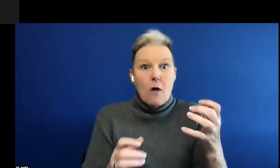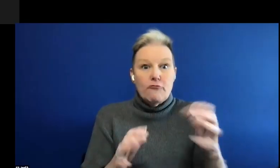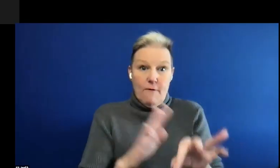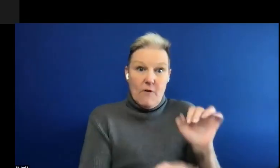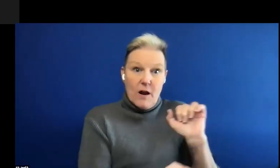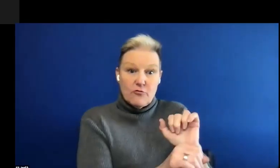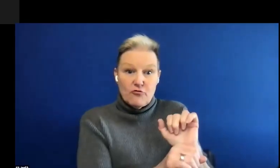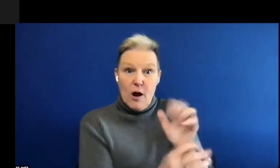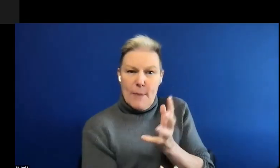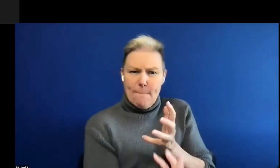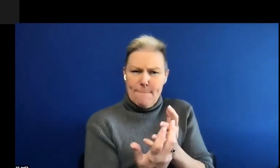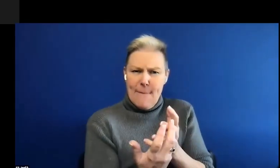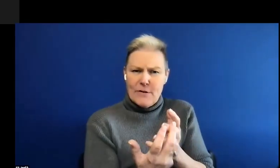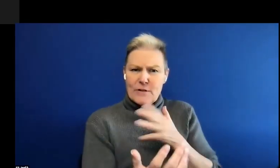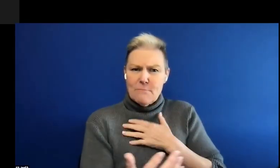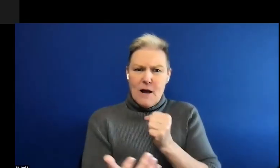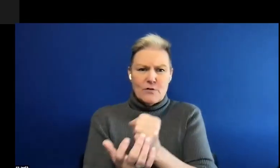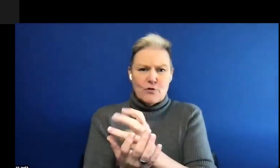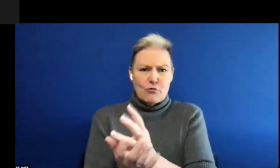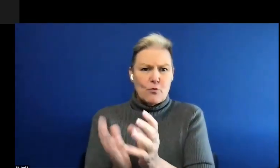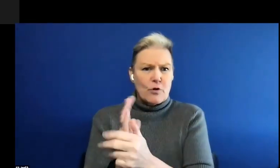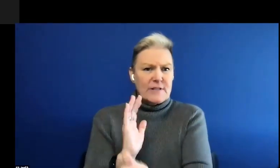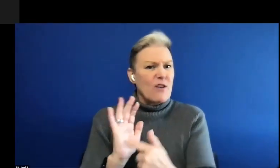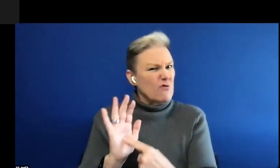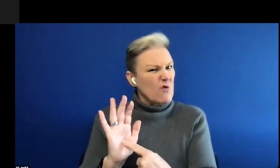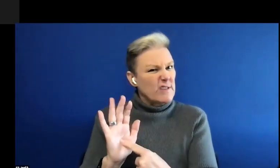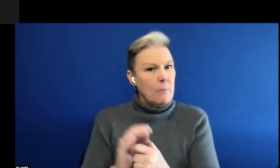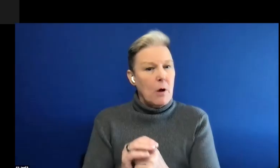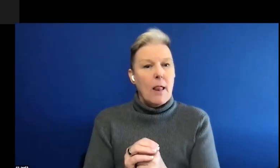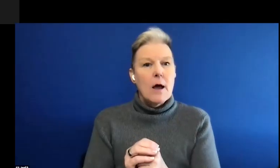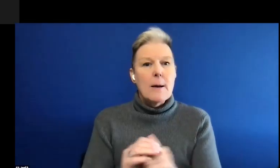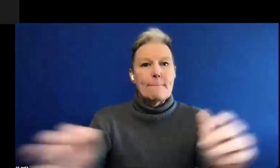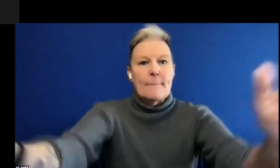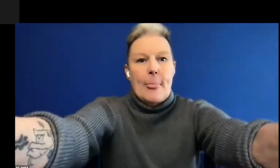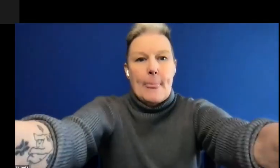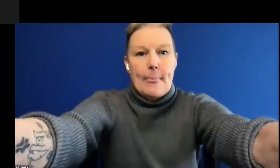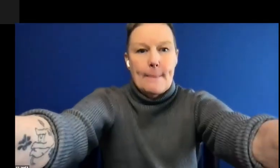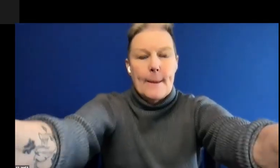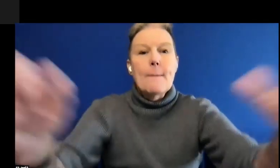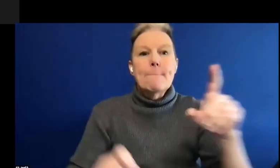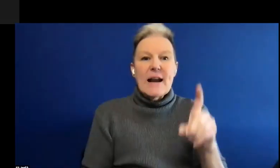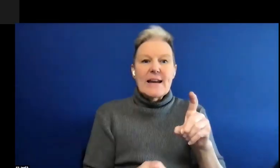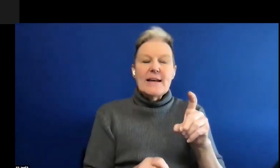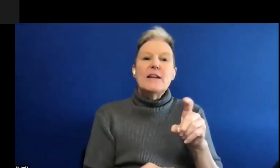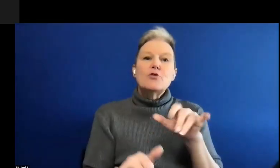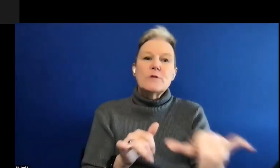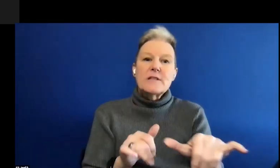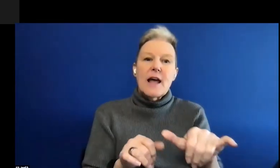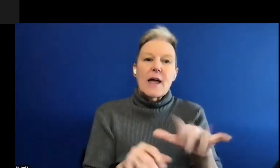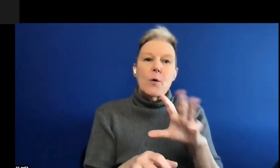that matches my social work skills, for example, but I need to stay within part-time